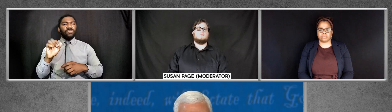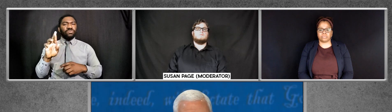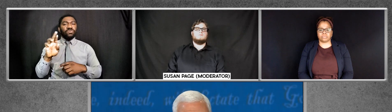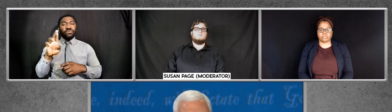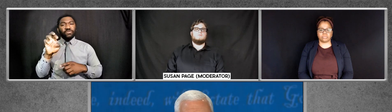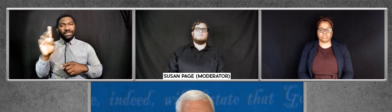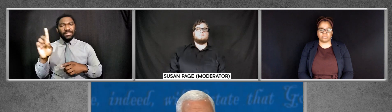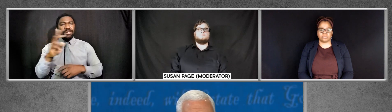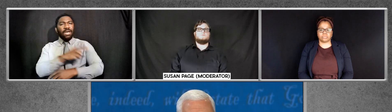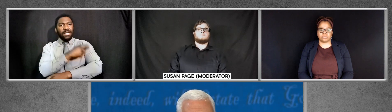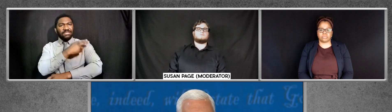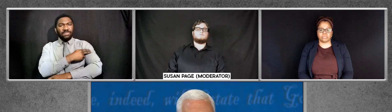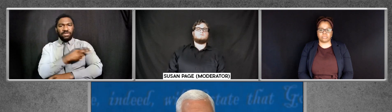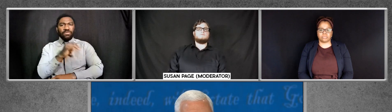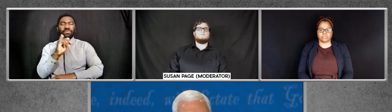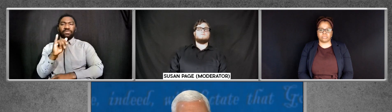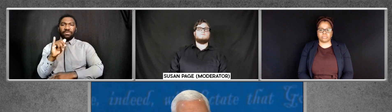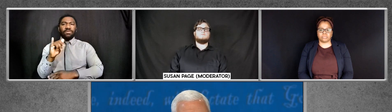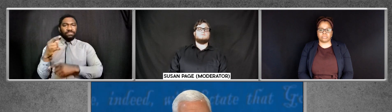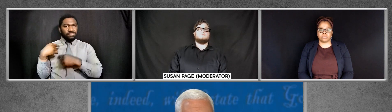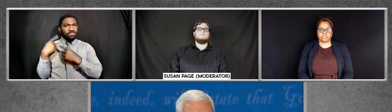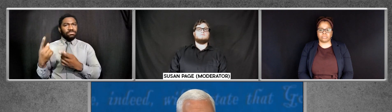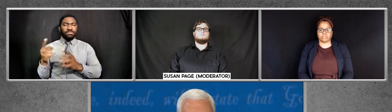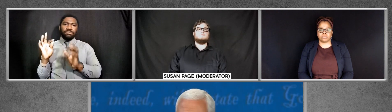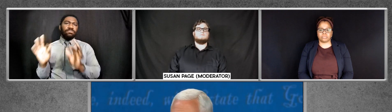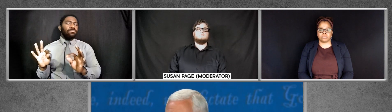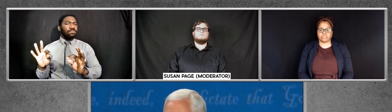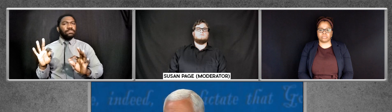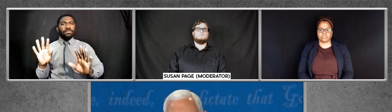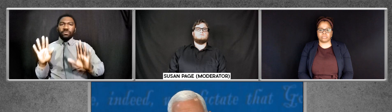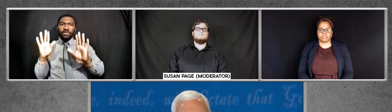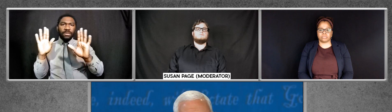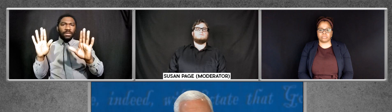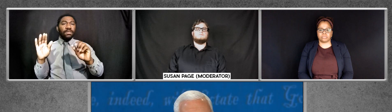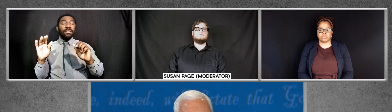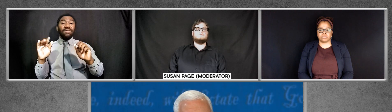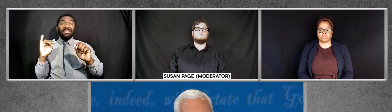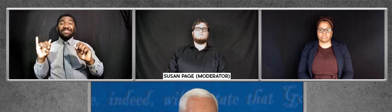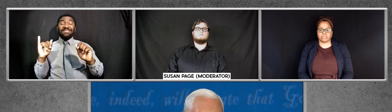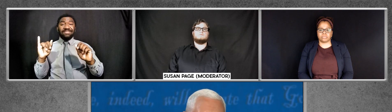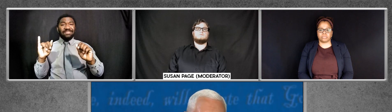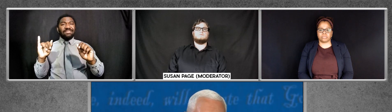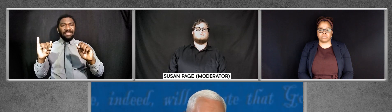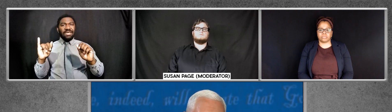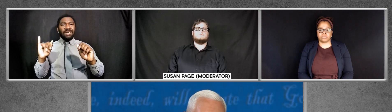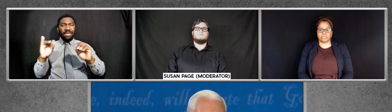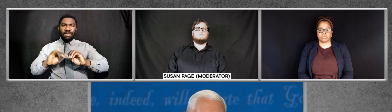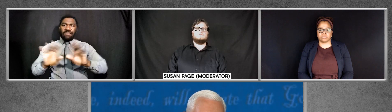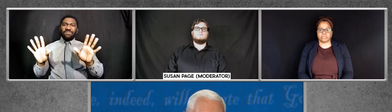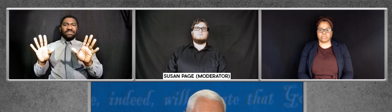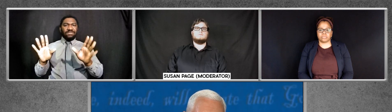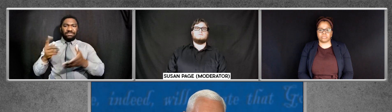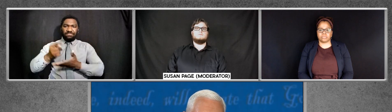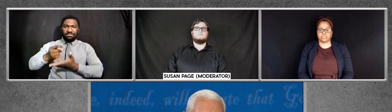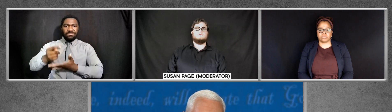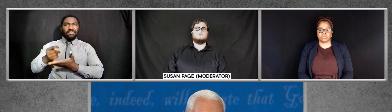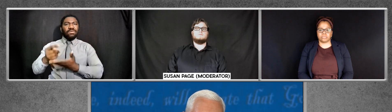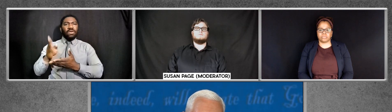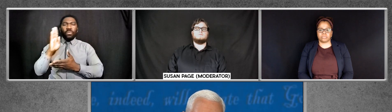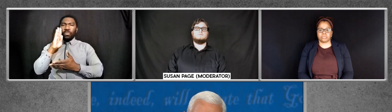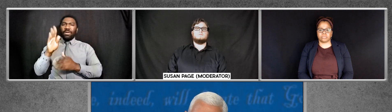will continue. The American people have a right to know about the health and well-being of their president, and will continue to do